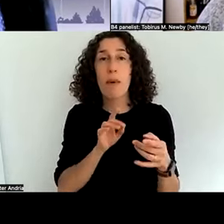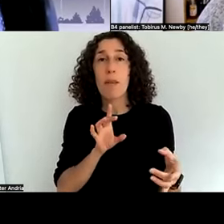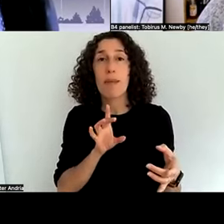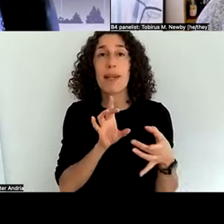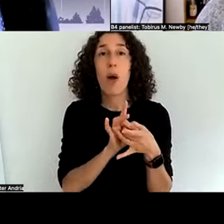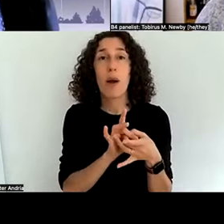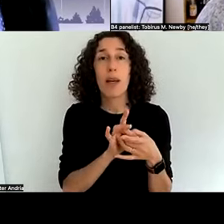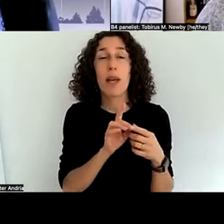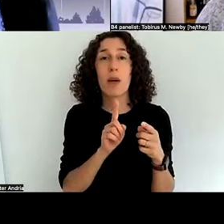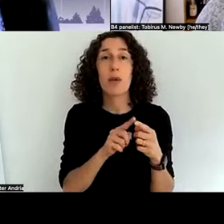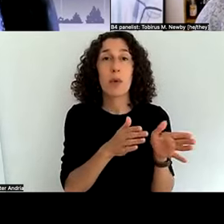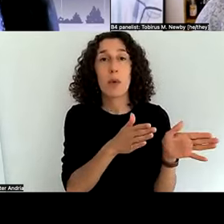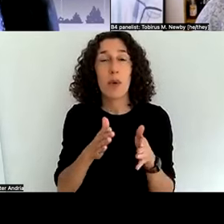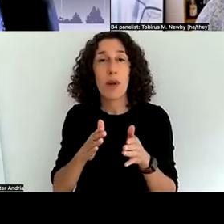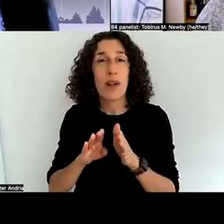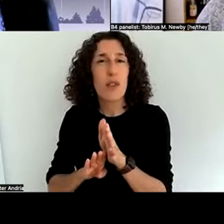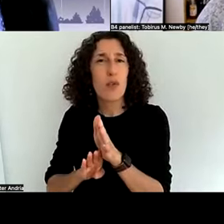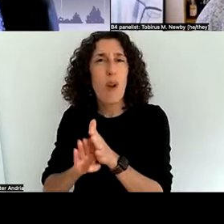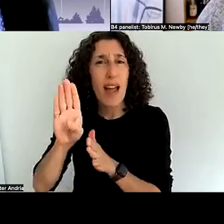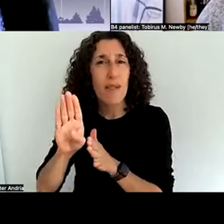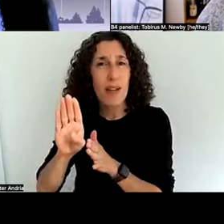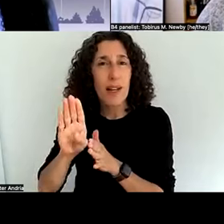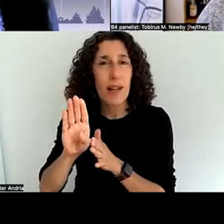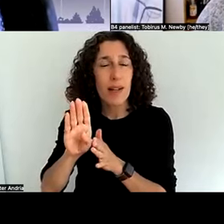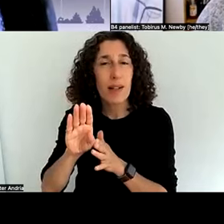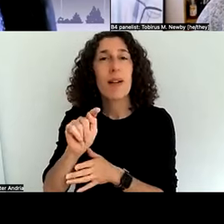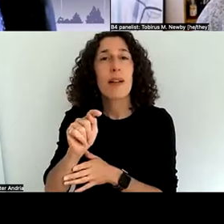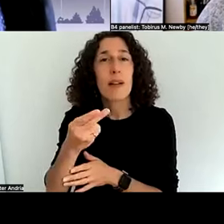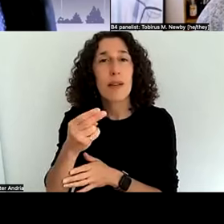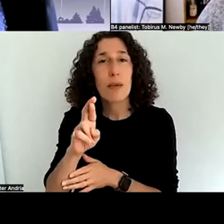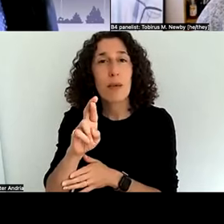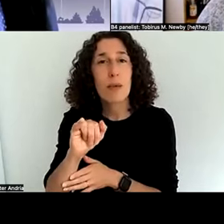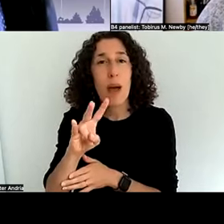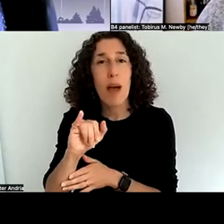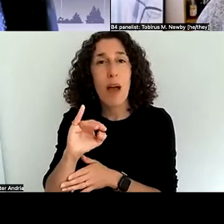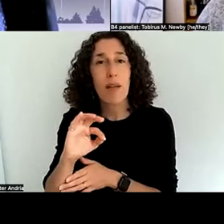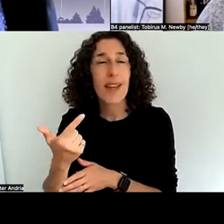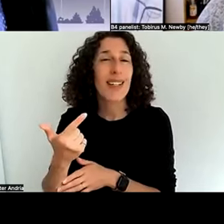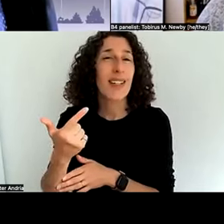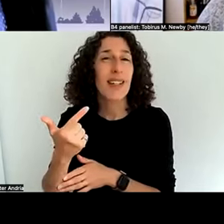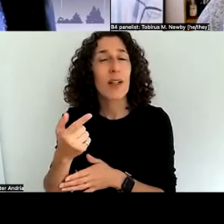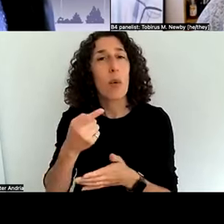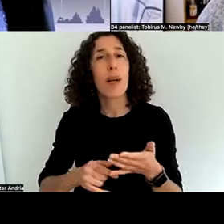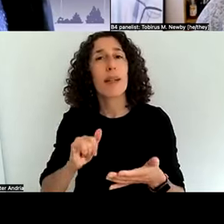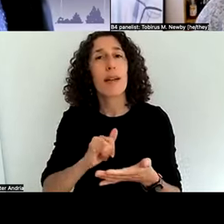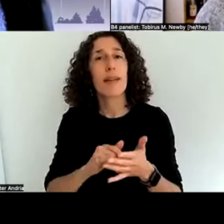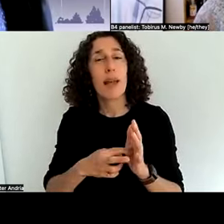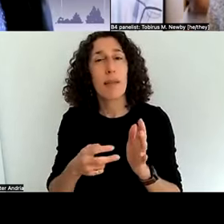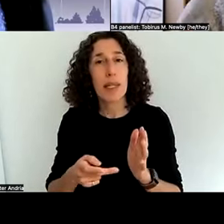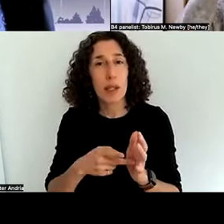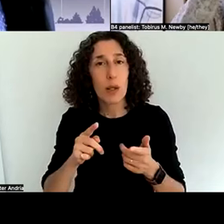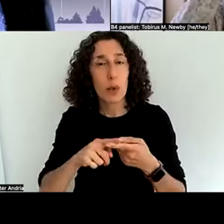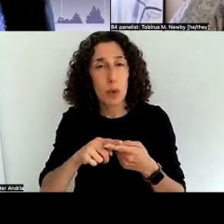if you all could share about what in your work or your personal lives, what does it mean to actually thrive? We talk about that a lot